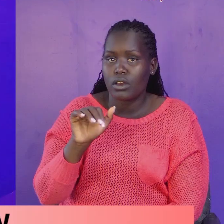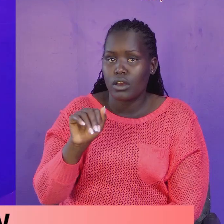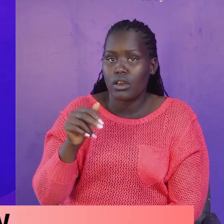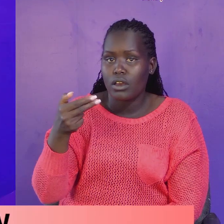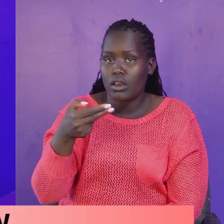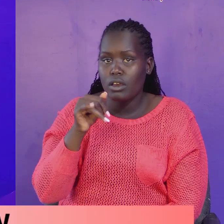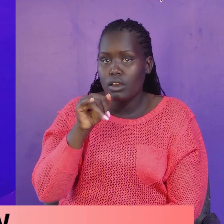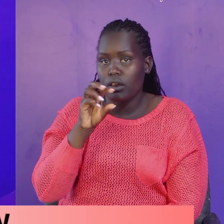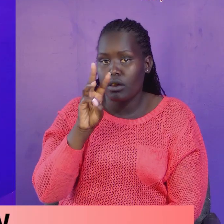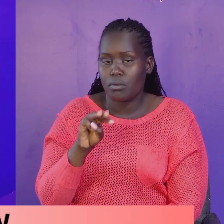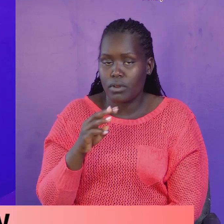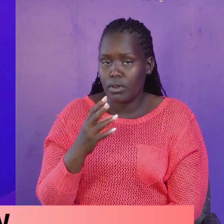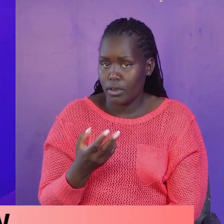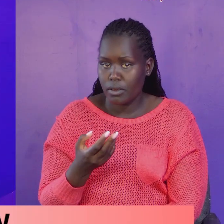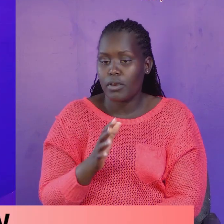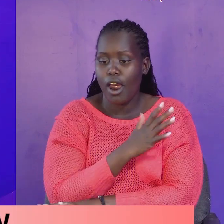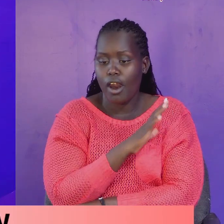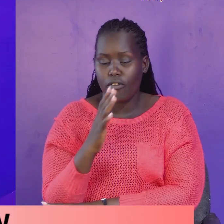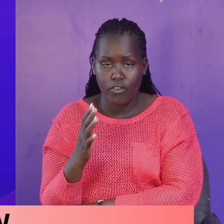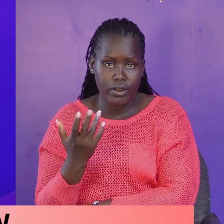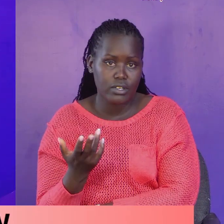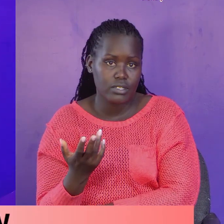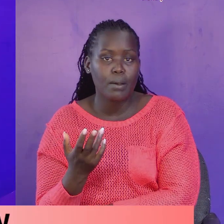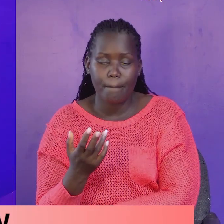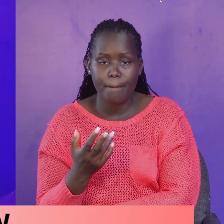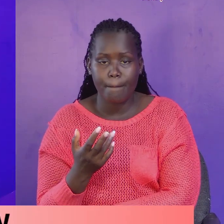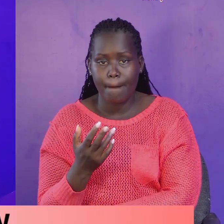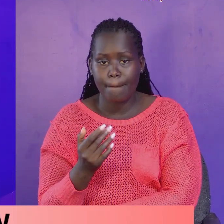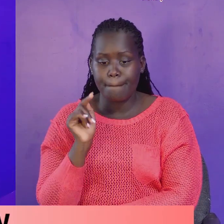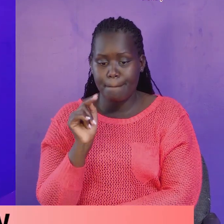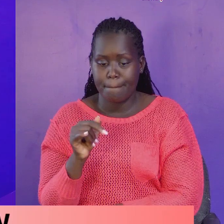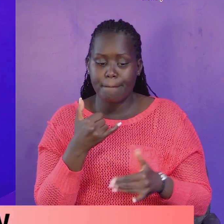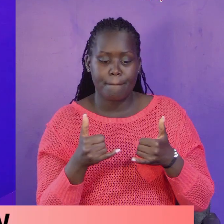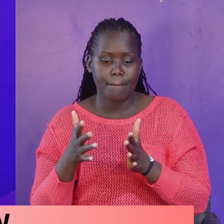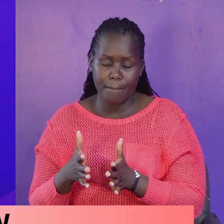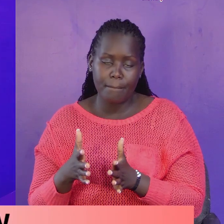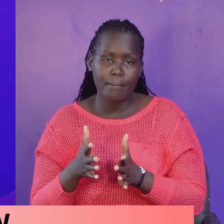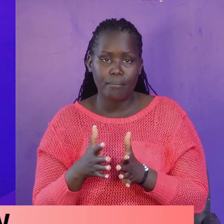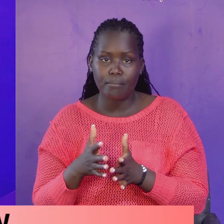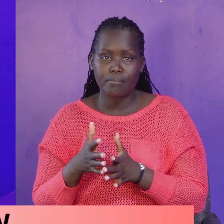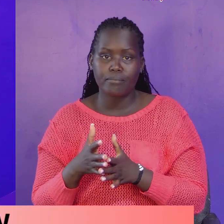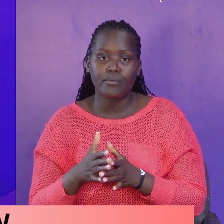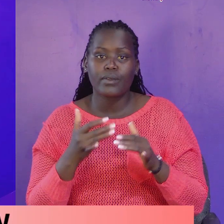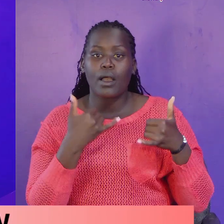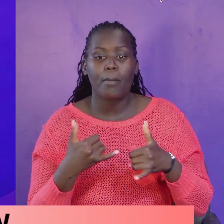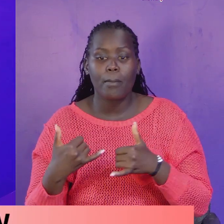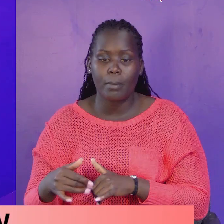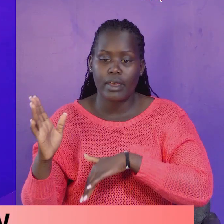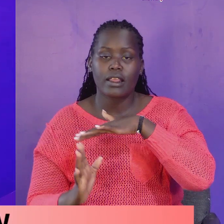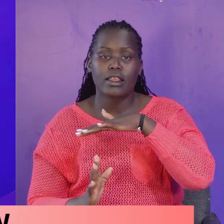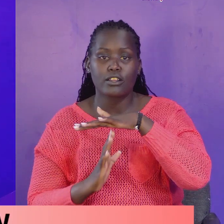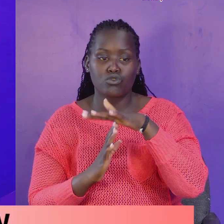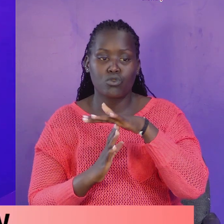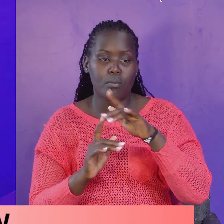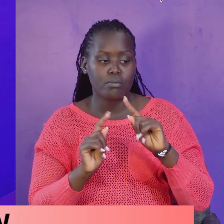Forest, Fofana is Ted Rains. These players are playing in top leagues. Yeah. Most